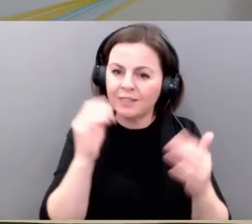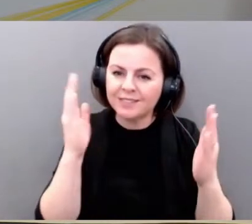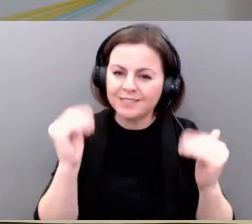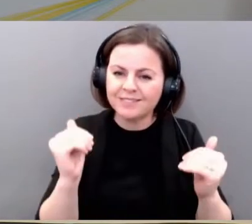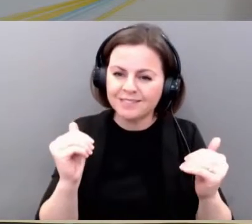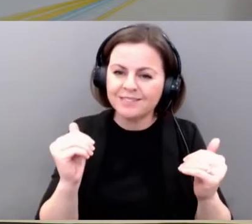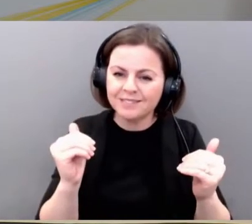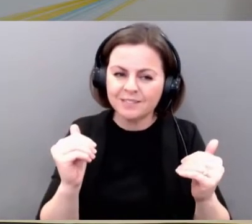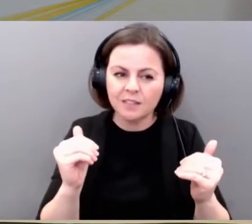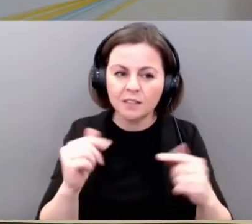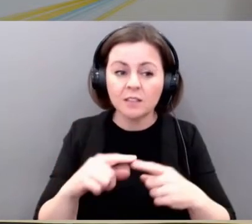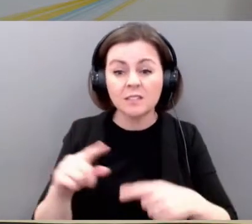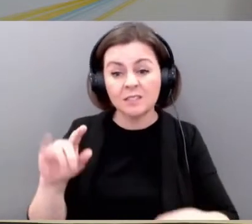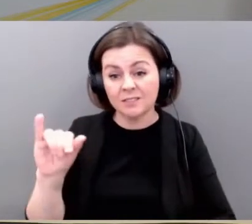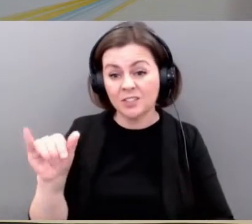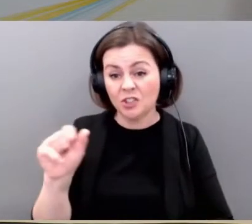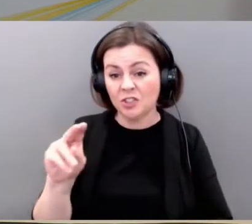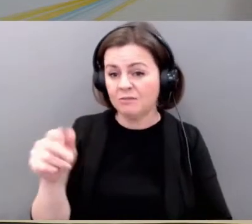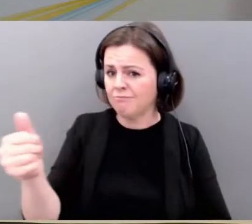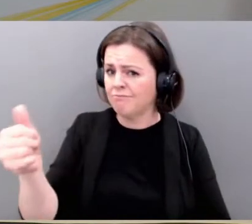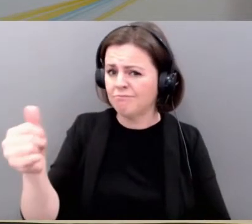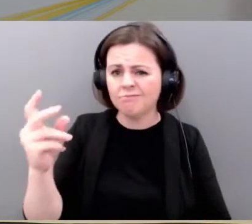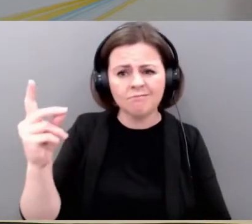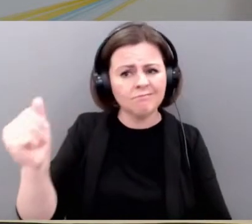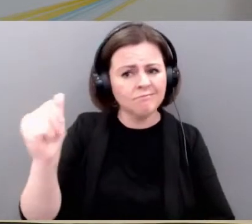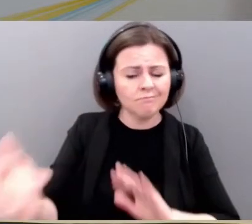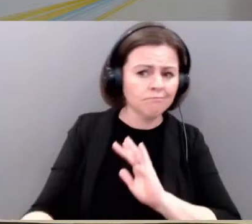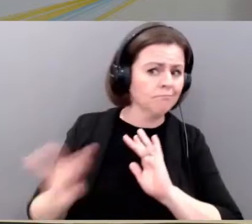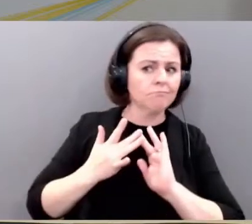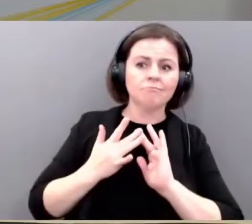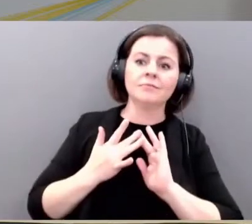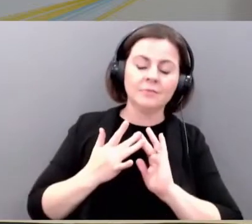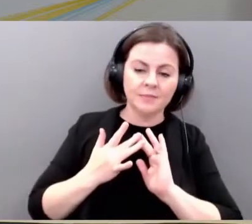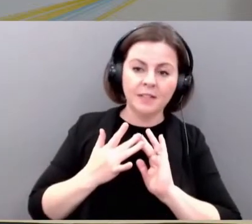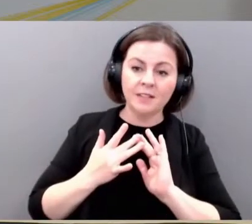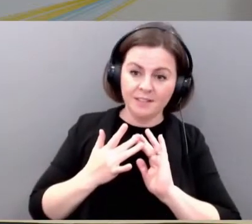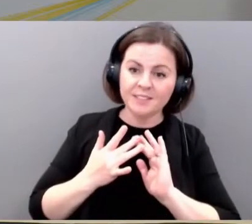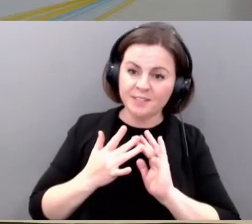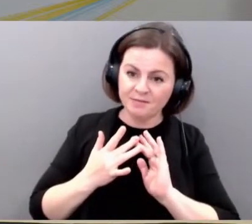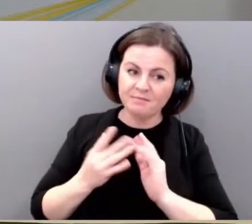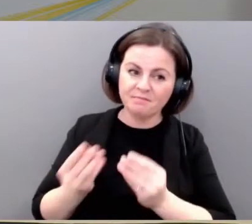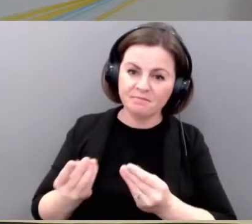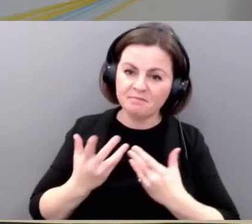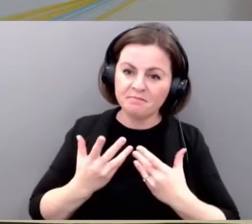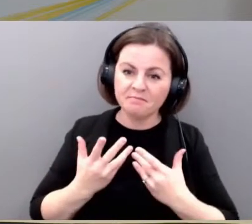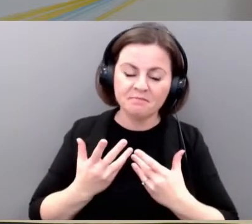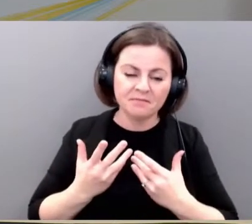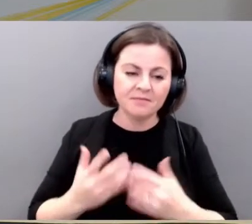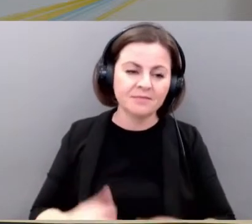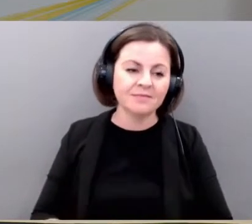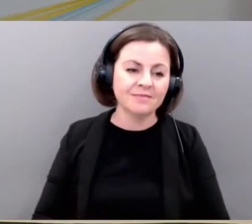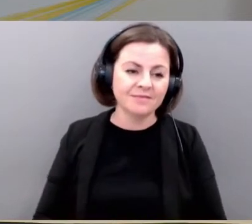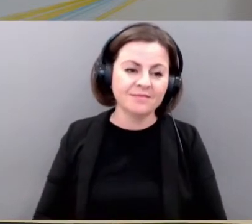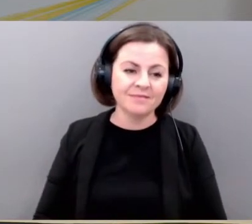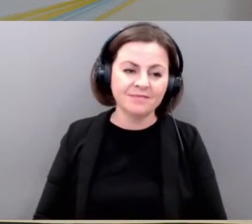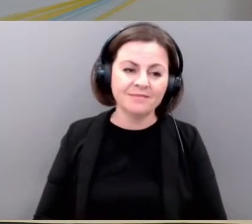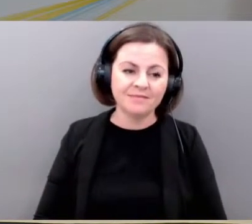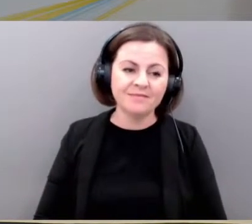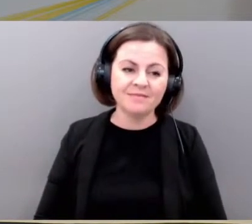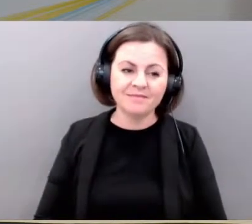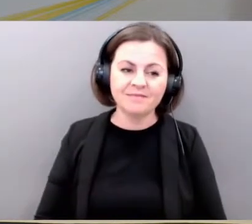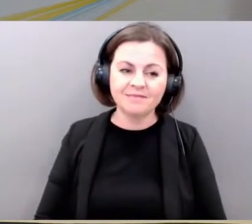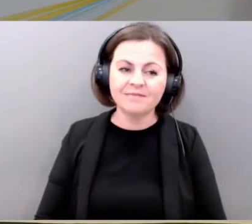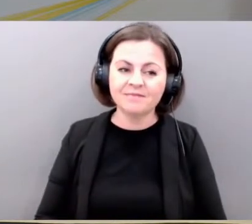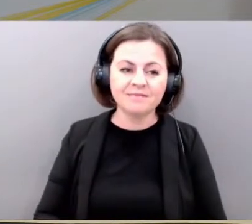that he reached out very quickly, very early on, and so we had that